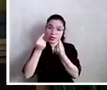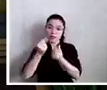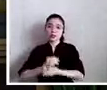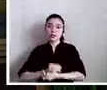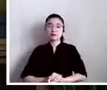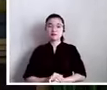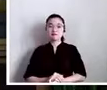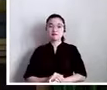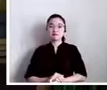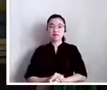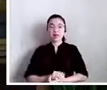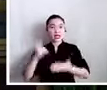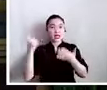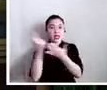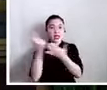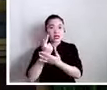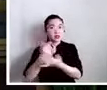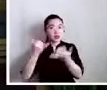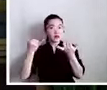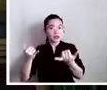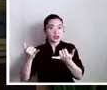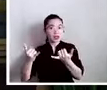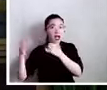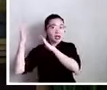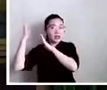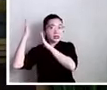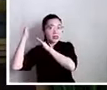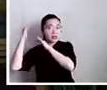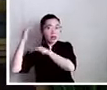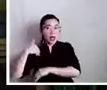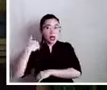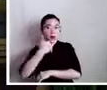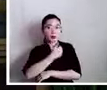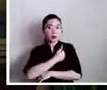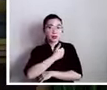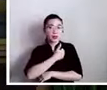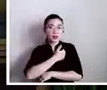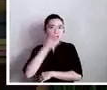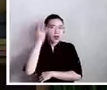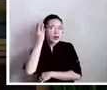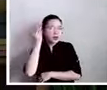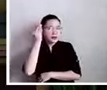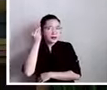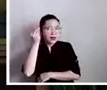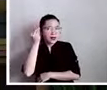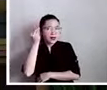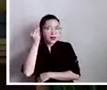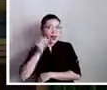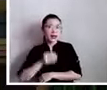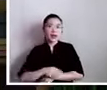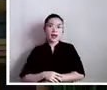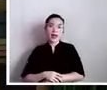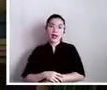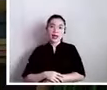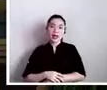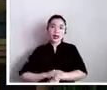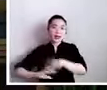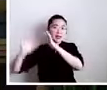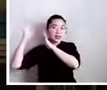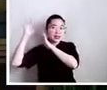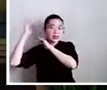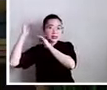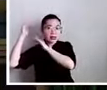kaugalingon, one while doing this good work that we have, dili unta mugikan sa tong kaugalingon ang pagkalaglag sa mga maayong